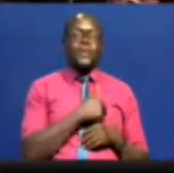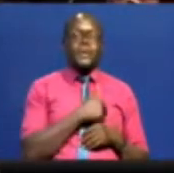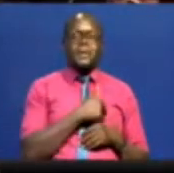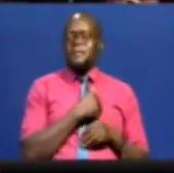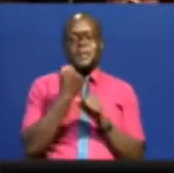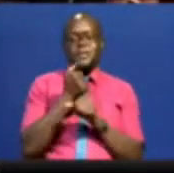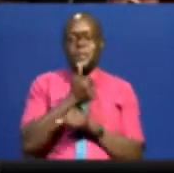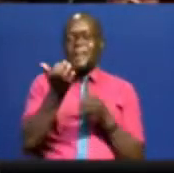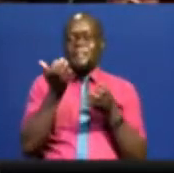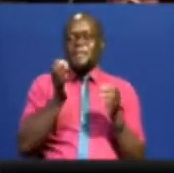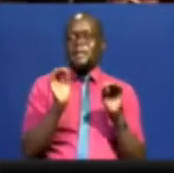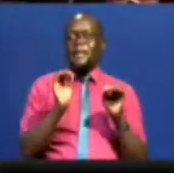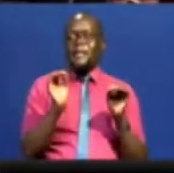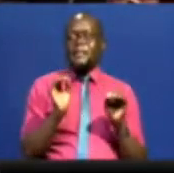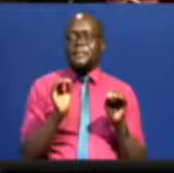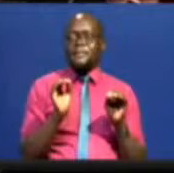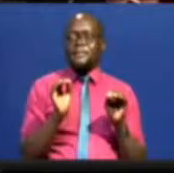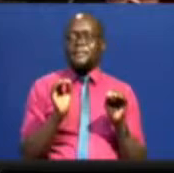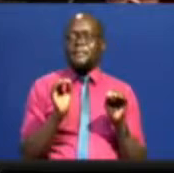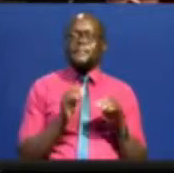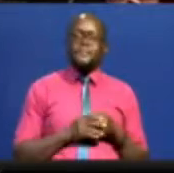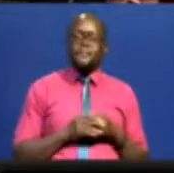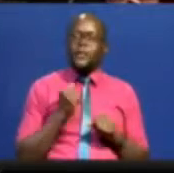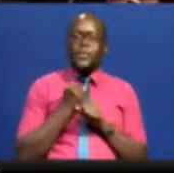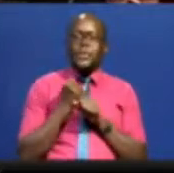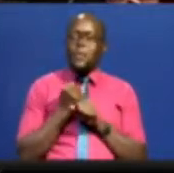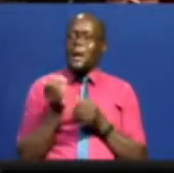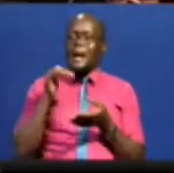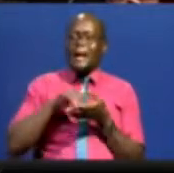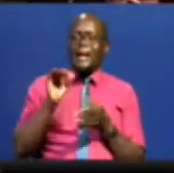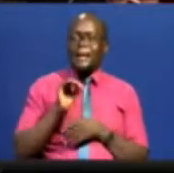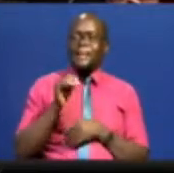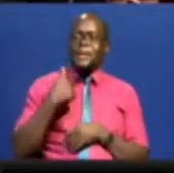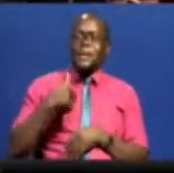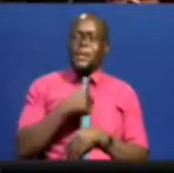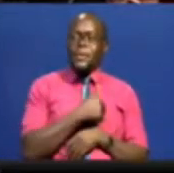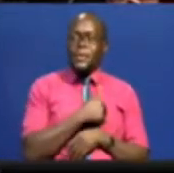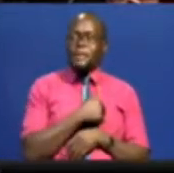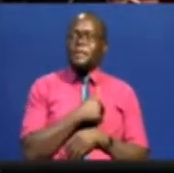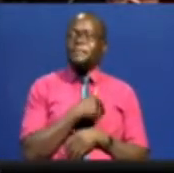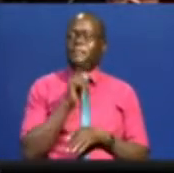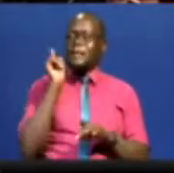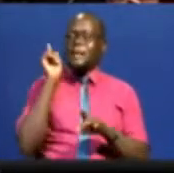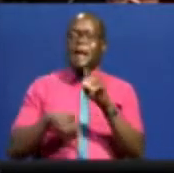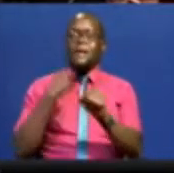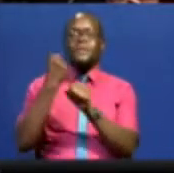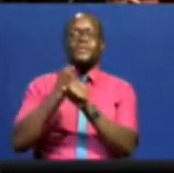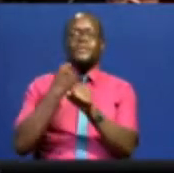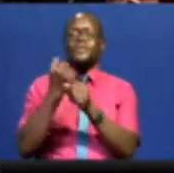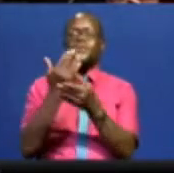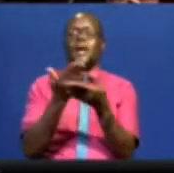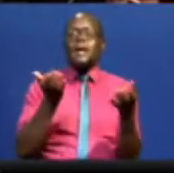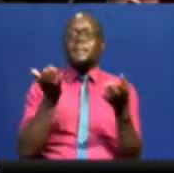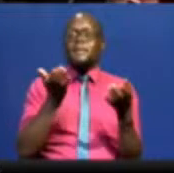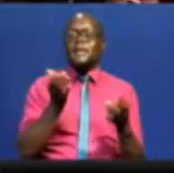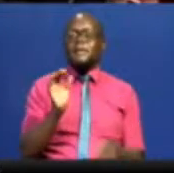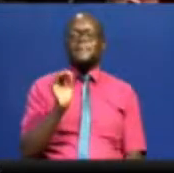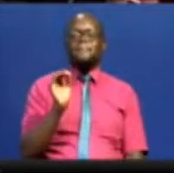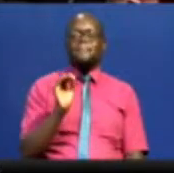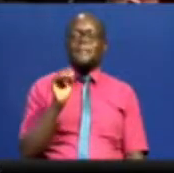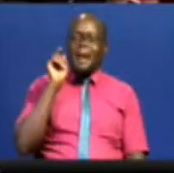business. In my view, the House might not be in a position to transact any other